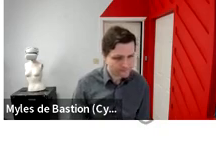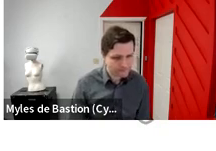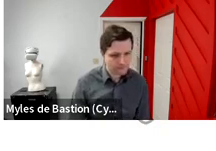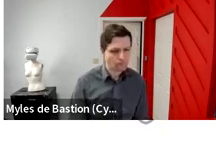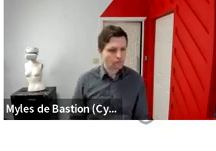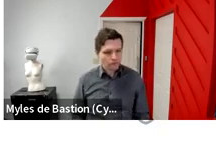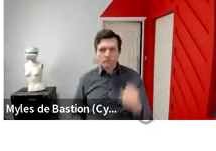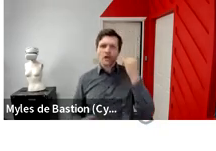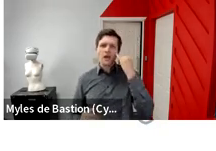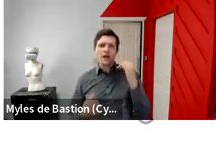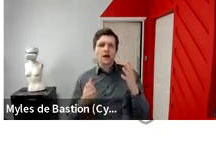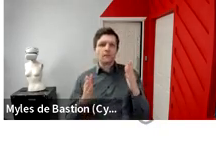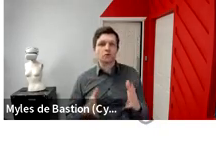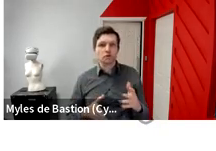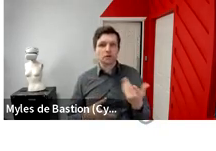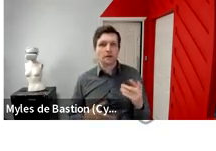helpful.